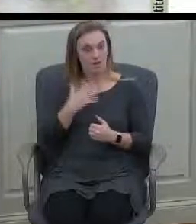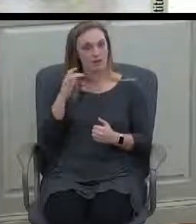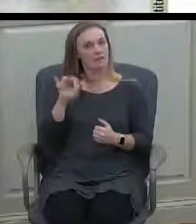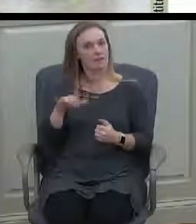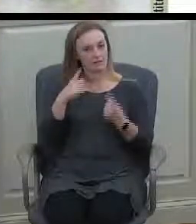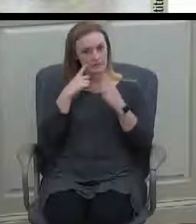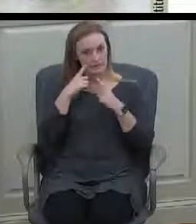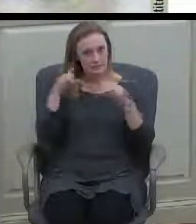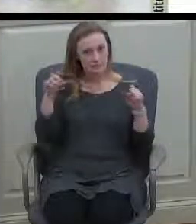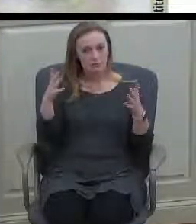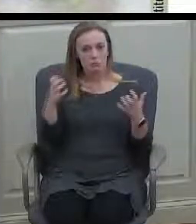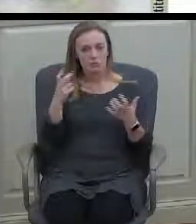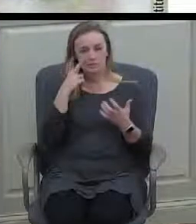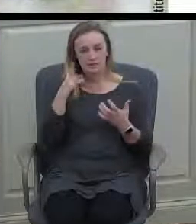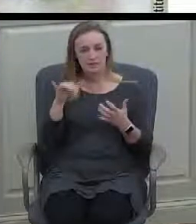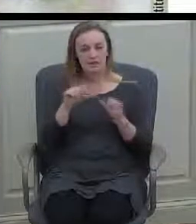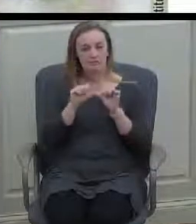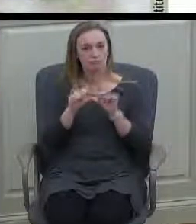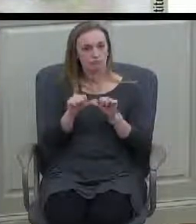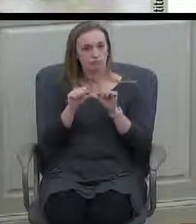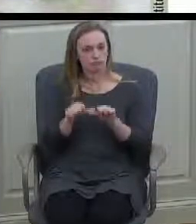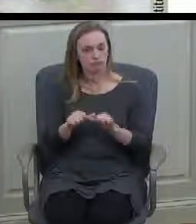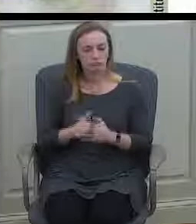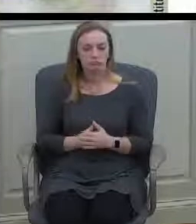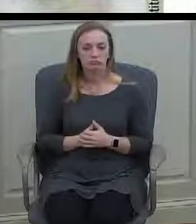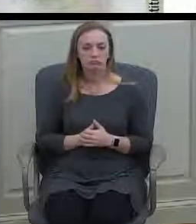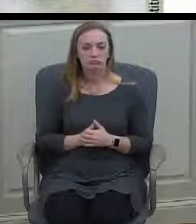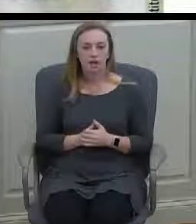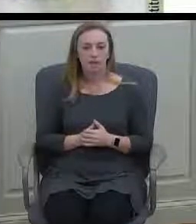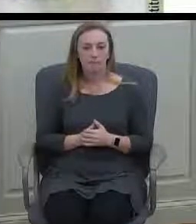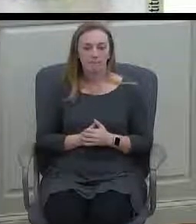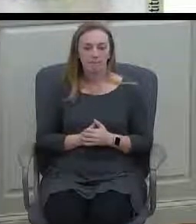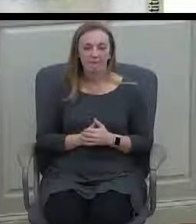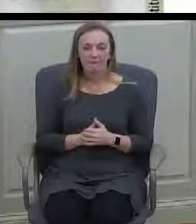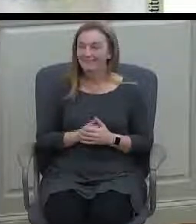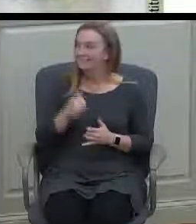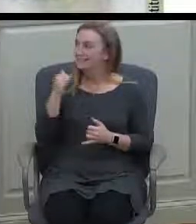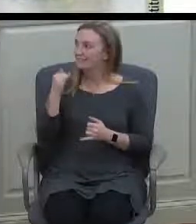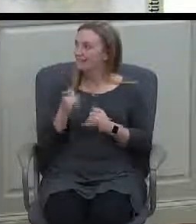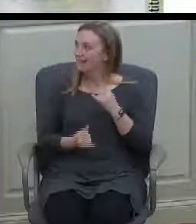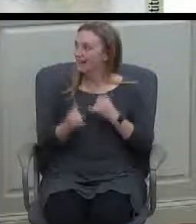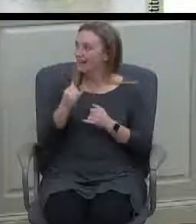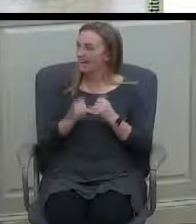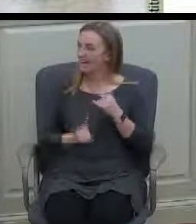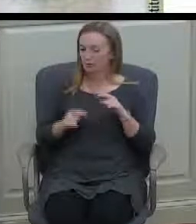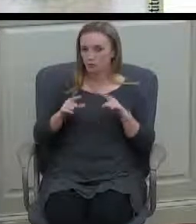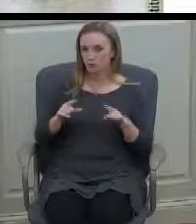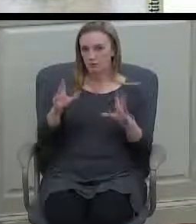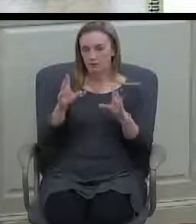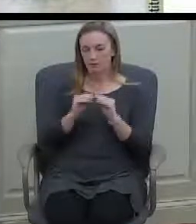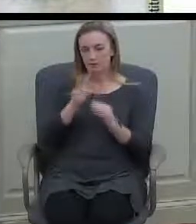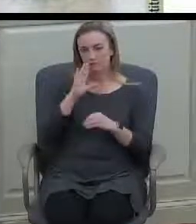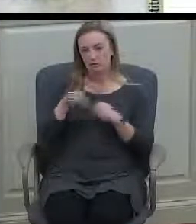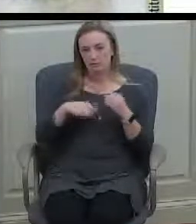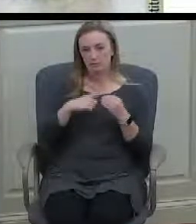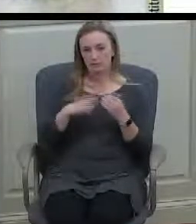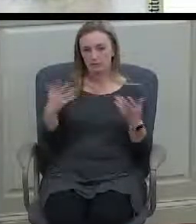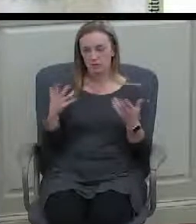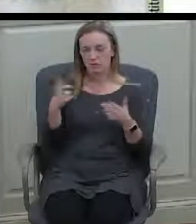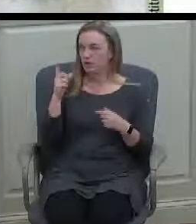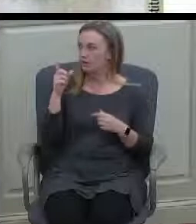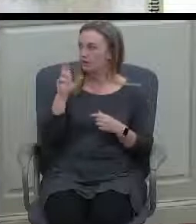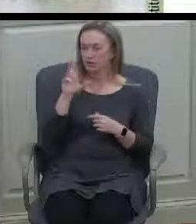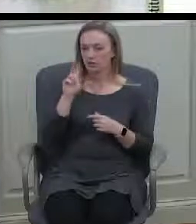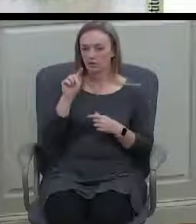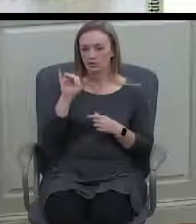that be maintained. And the last thing we talked about was the